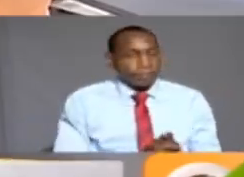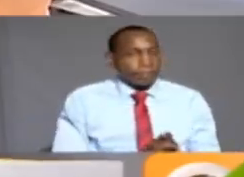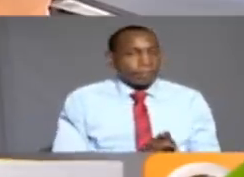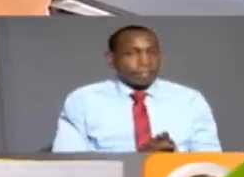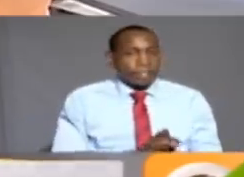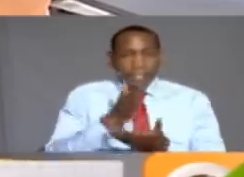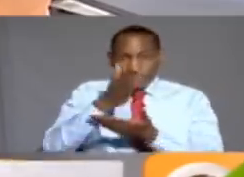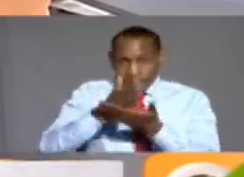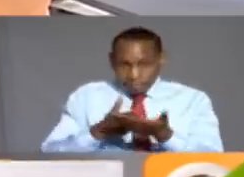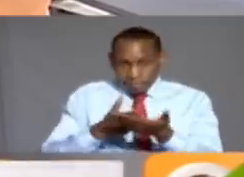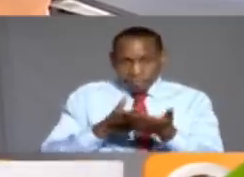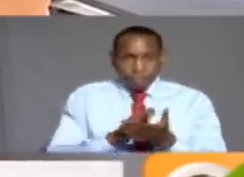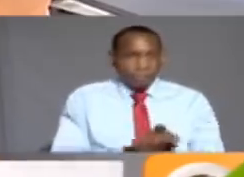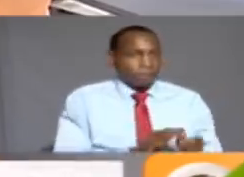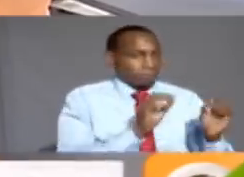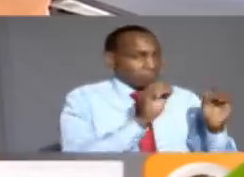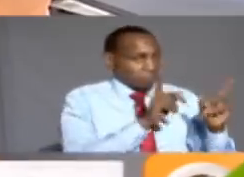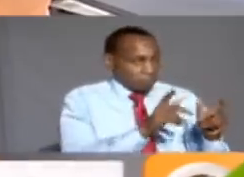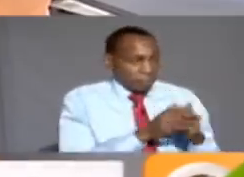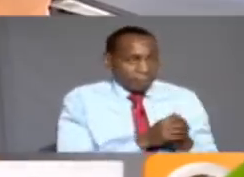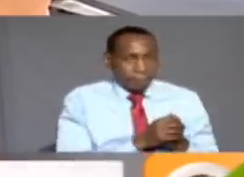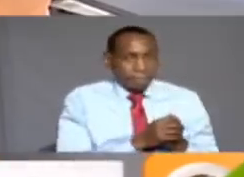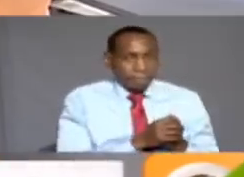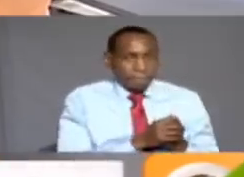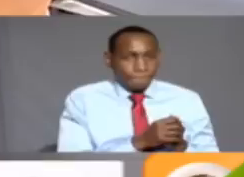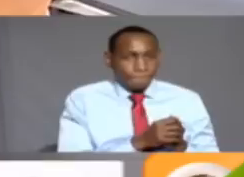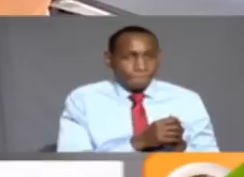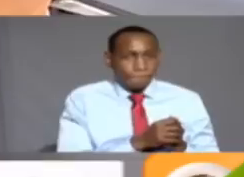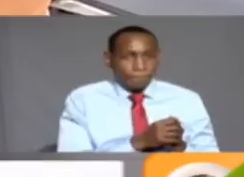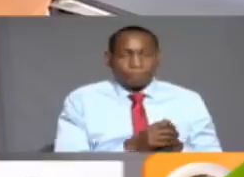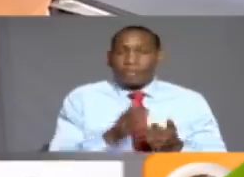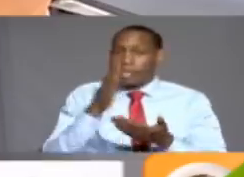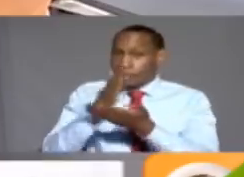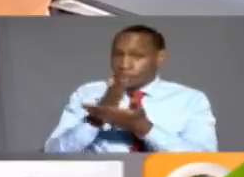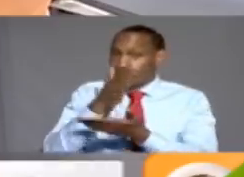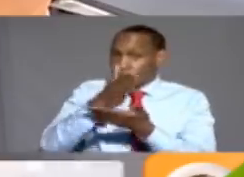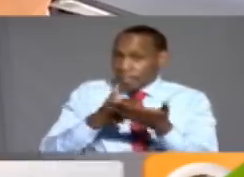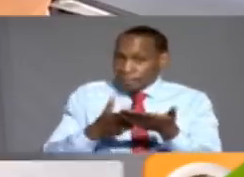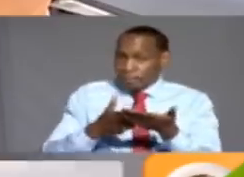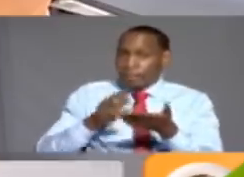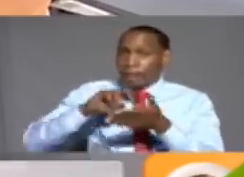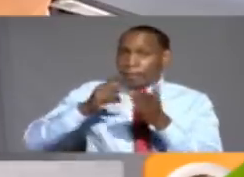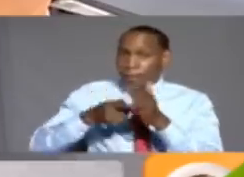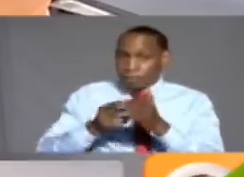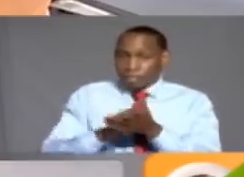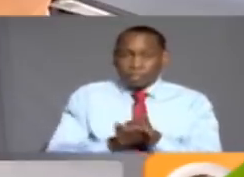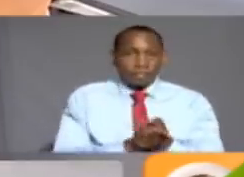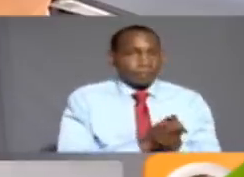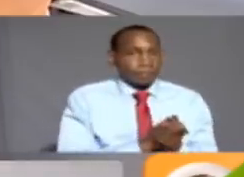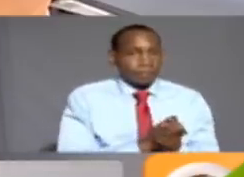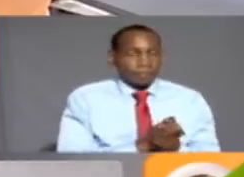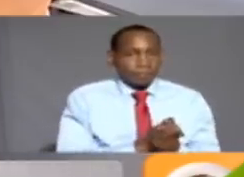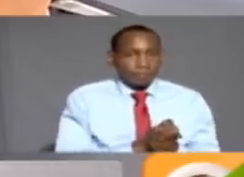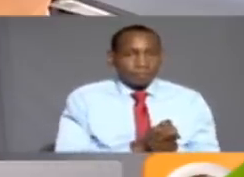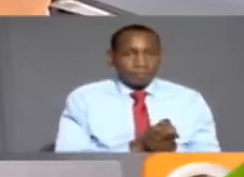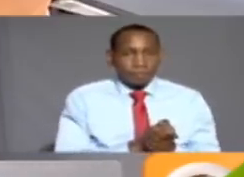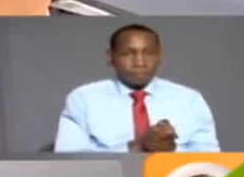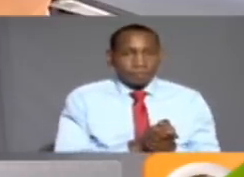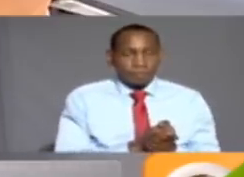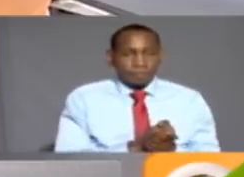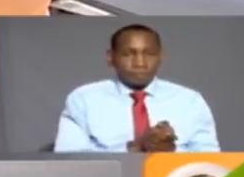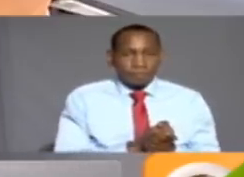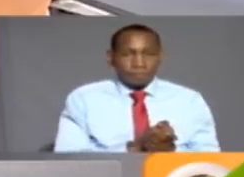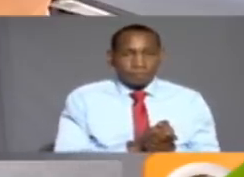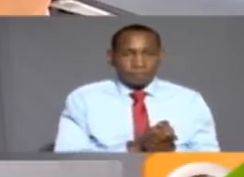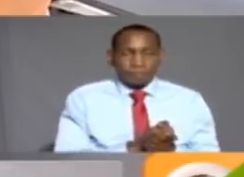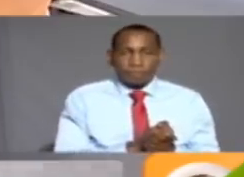some of them, yes. Okay, yeah. It's true. Some of them were not. Some of them were being launched and they're not even allocated money. This is